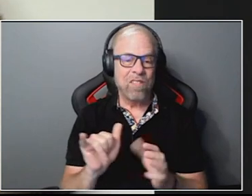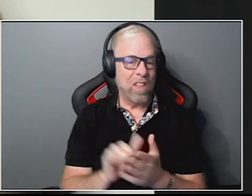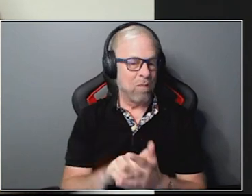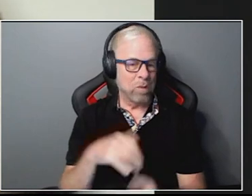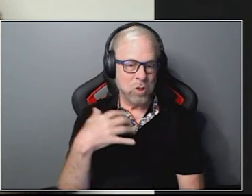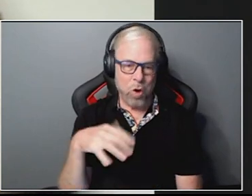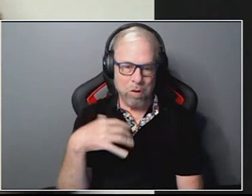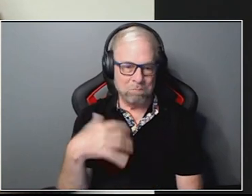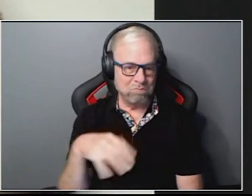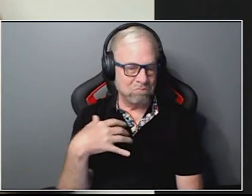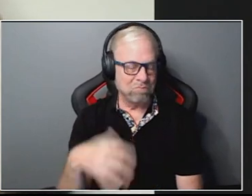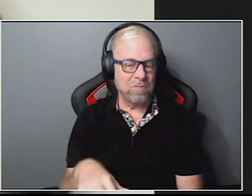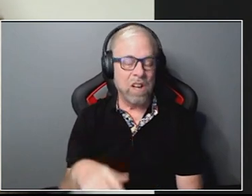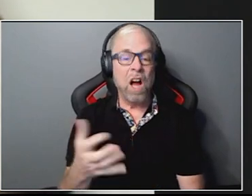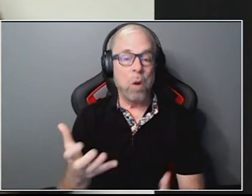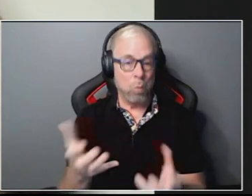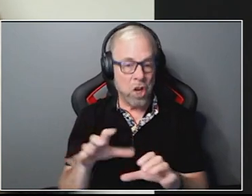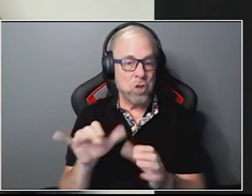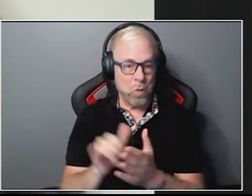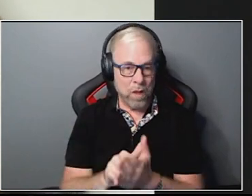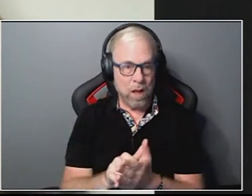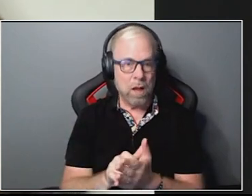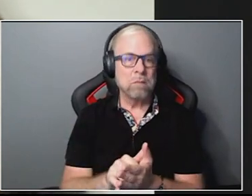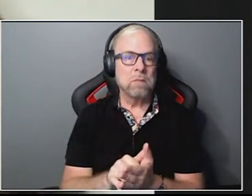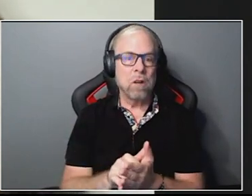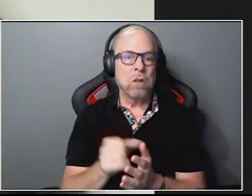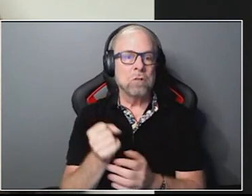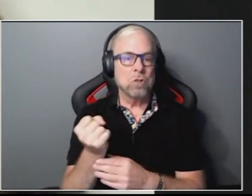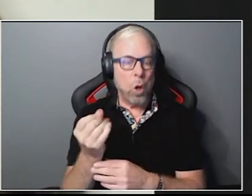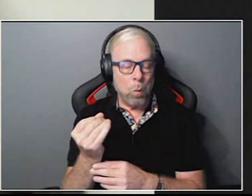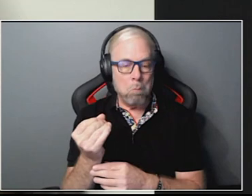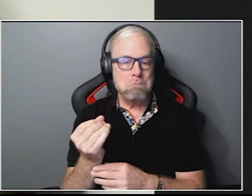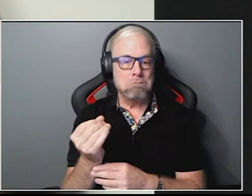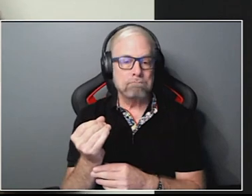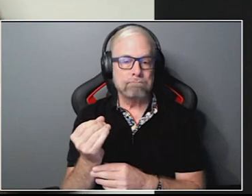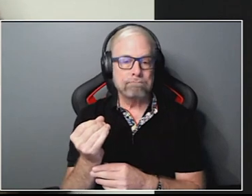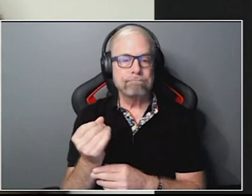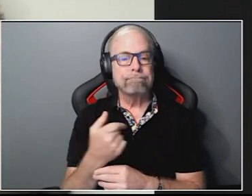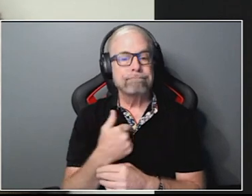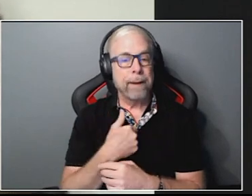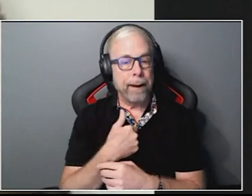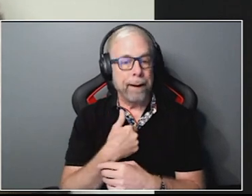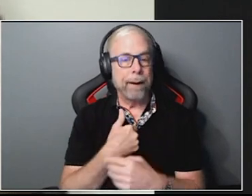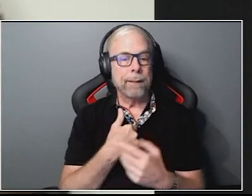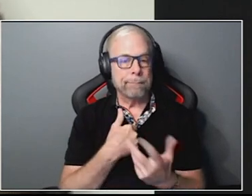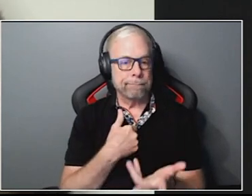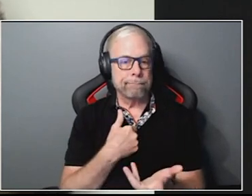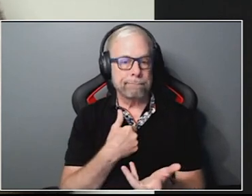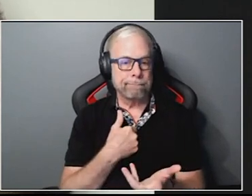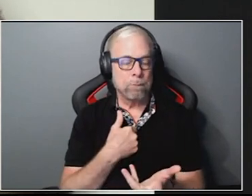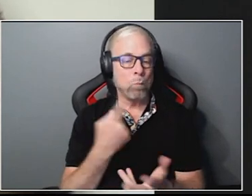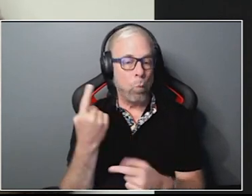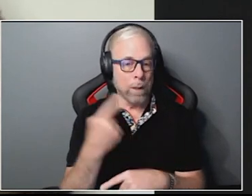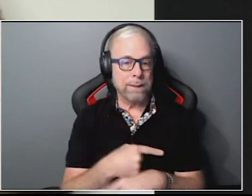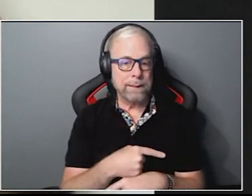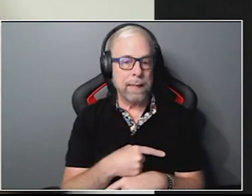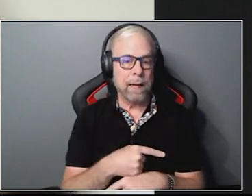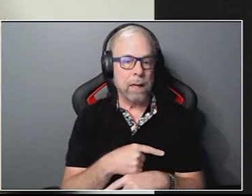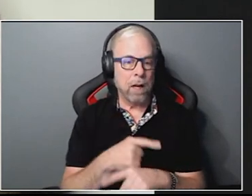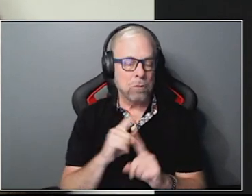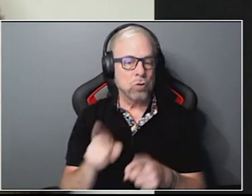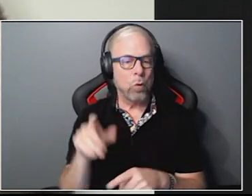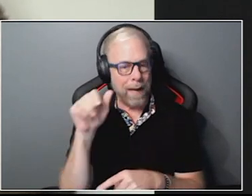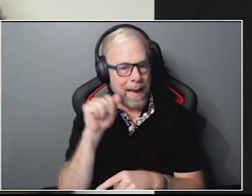yes, I want to do that. I want to do that. So I went, one day I went and told Aunt Janie, I said,